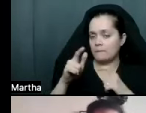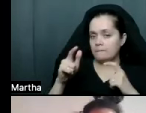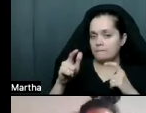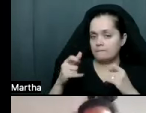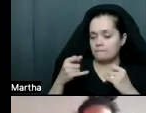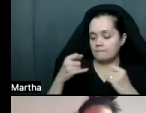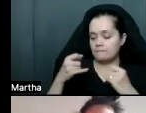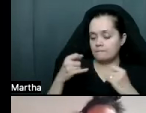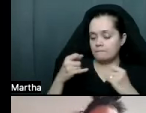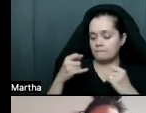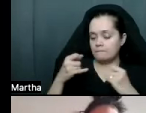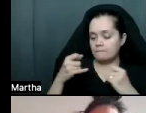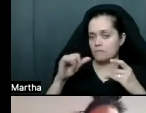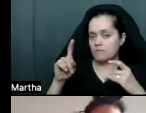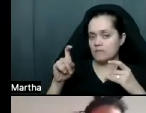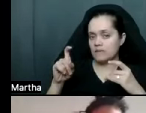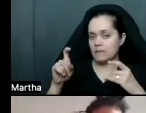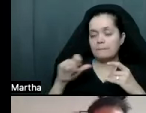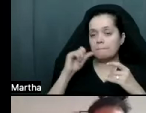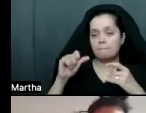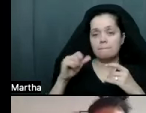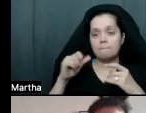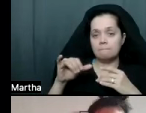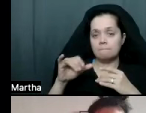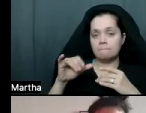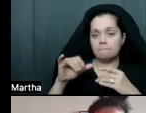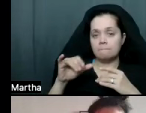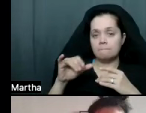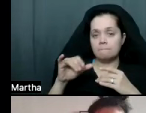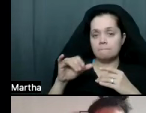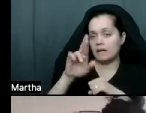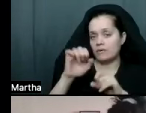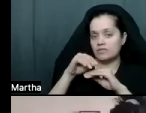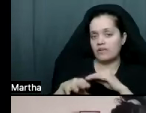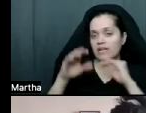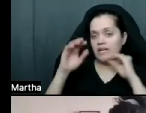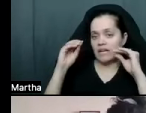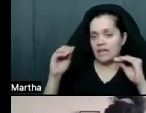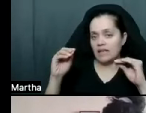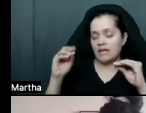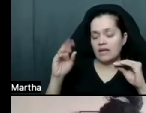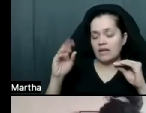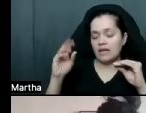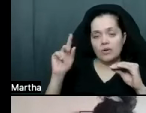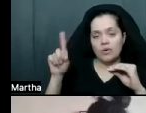coastline, not even something like a mountain range to affect it? No, just regular.